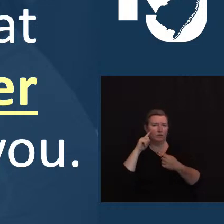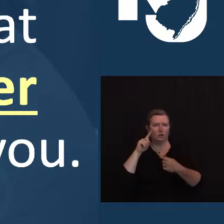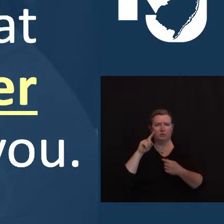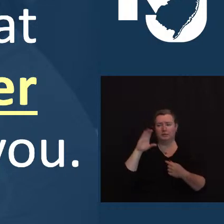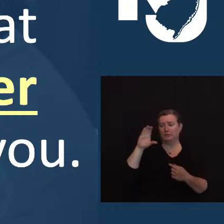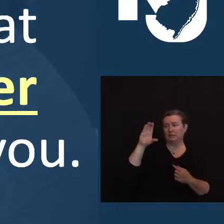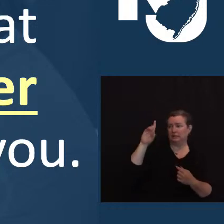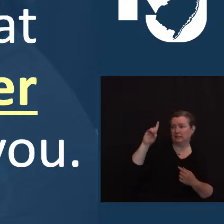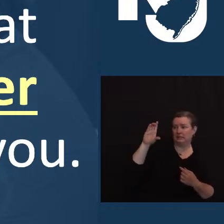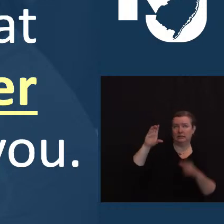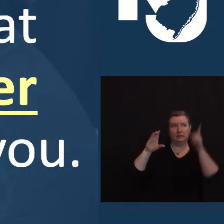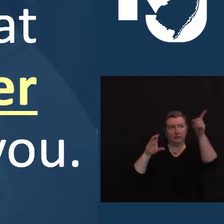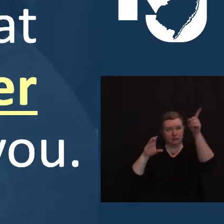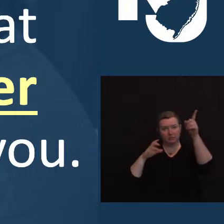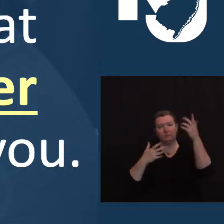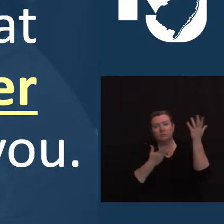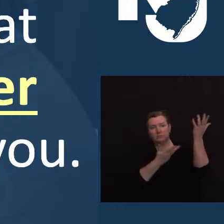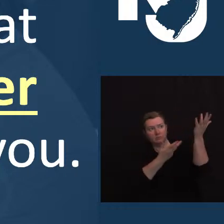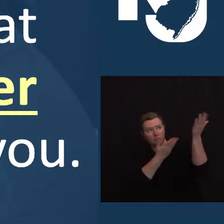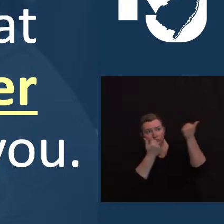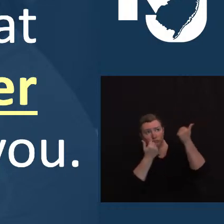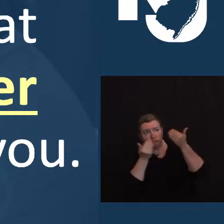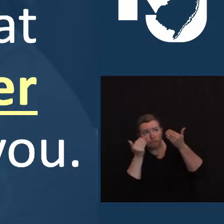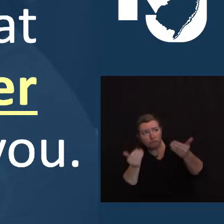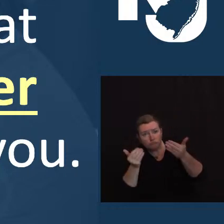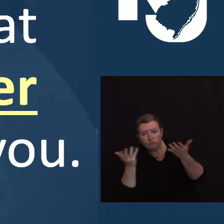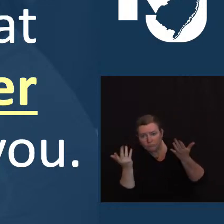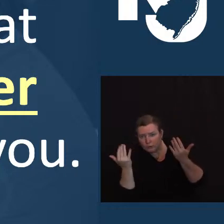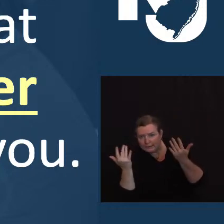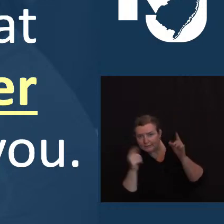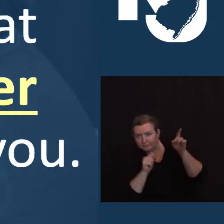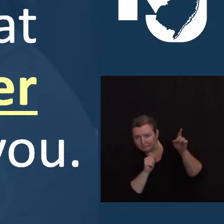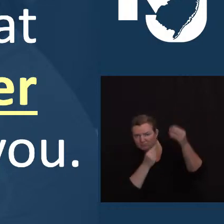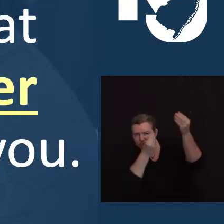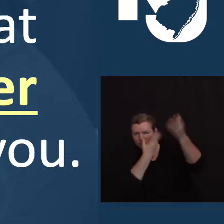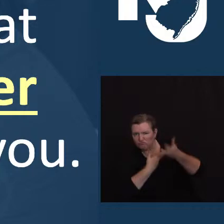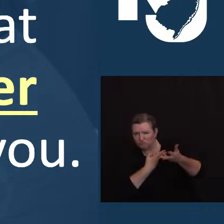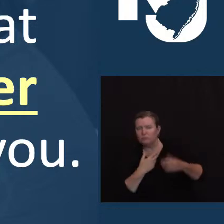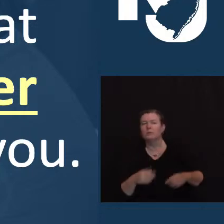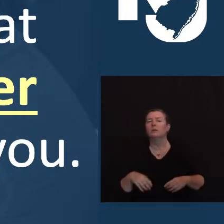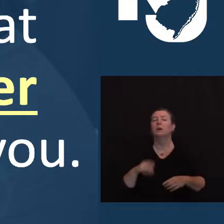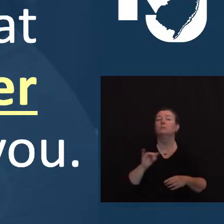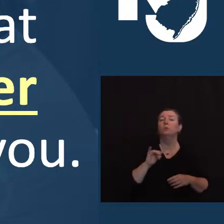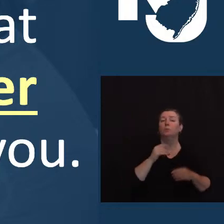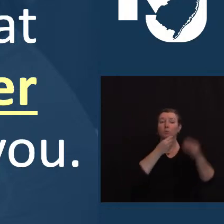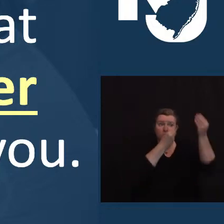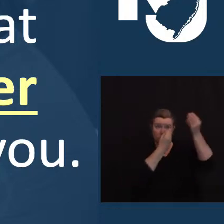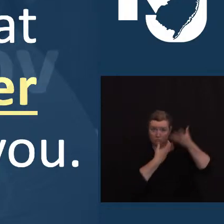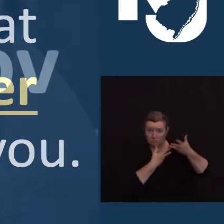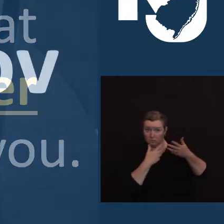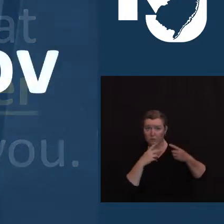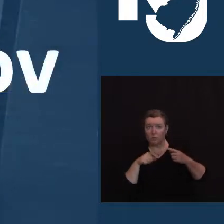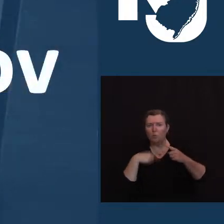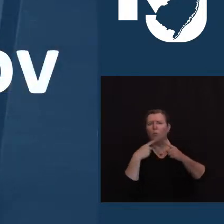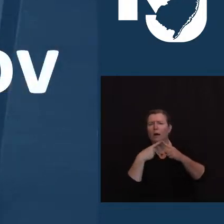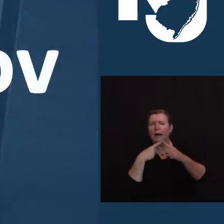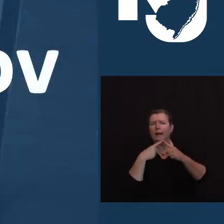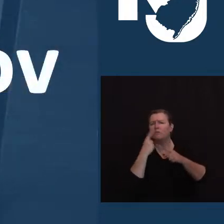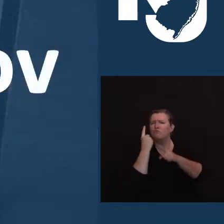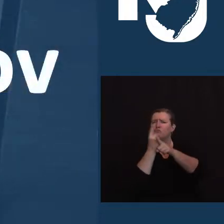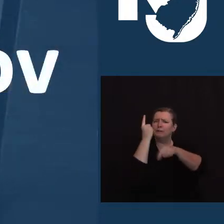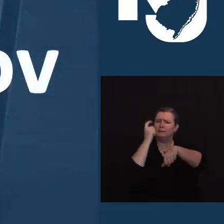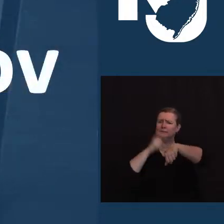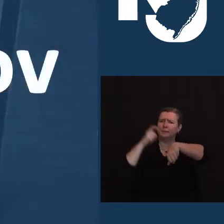administering boosters, and we are also awaiting CDC guidance on the eligibility window. It appears that boosters will